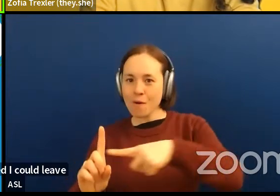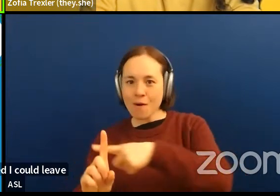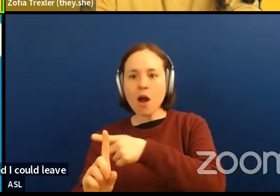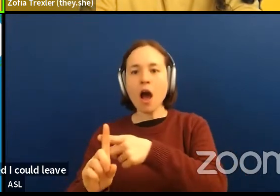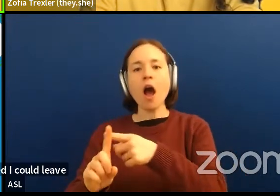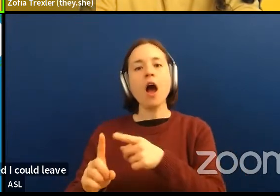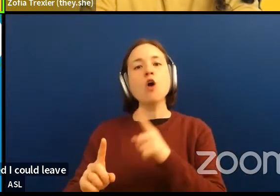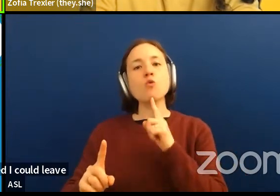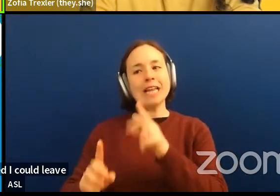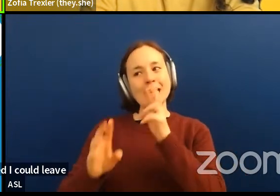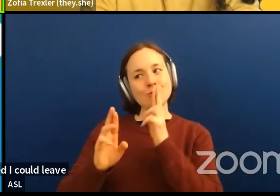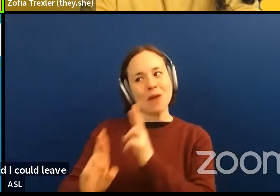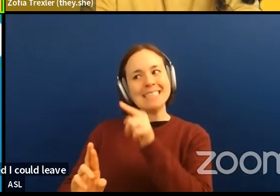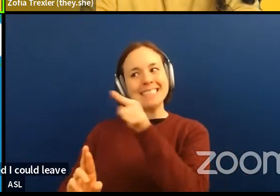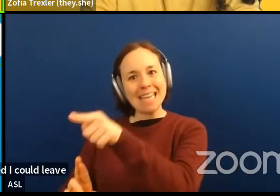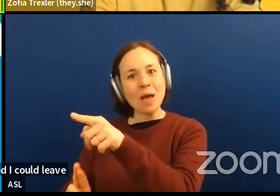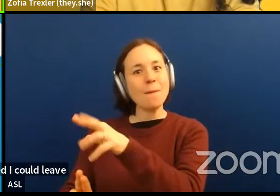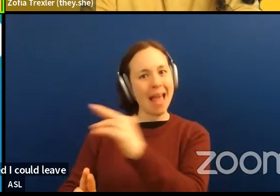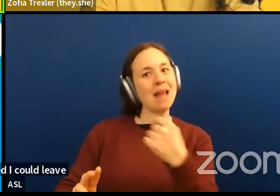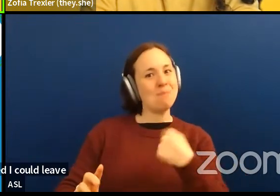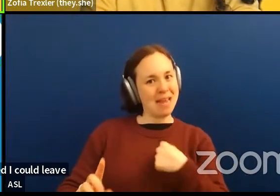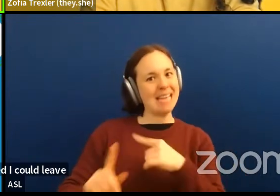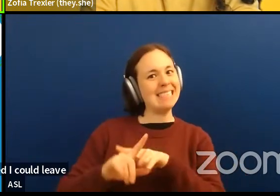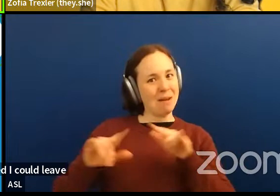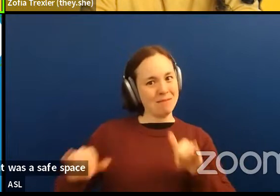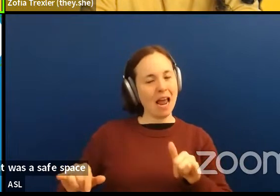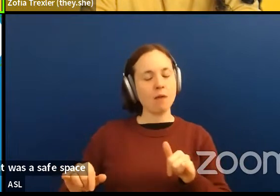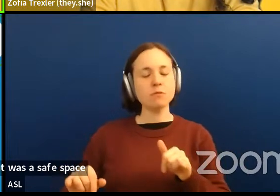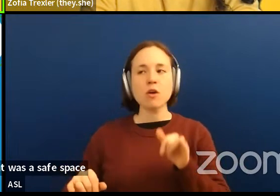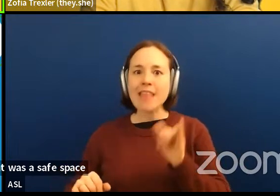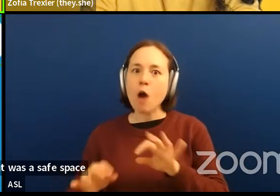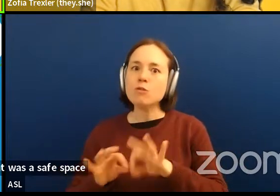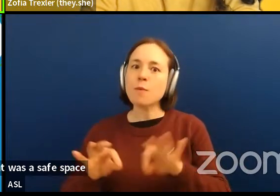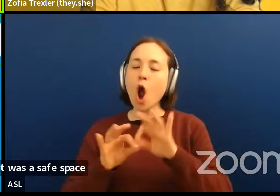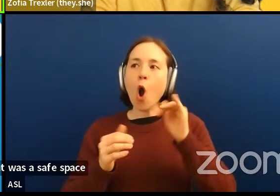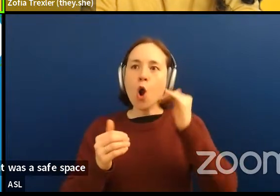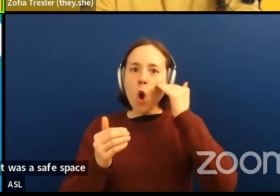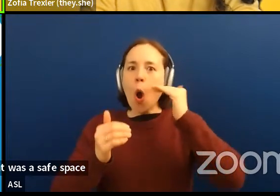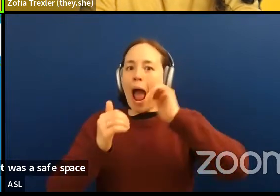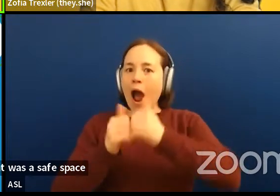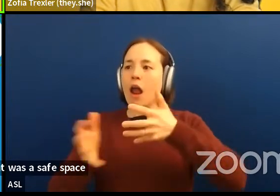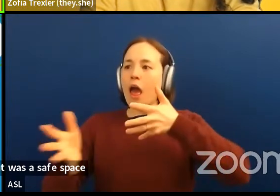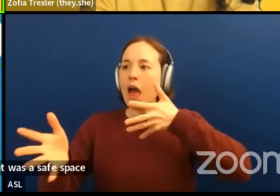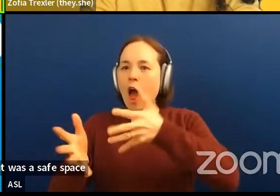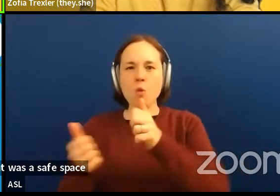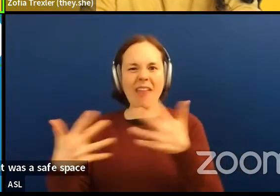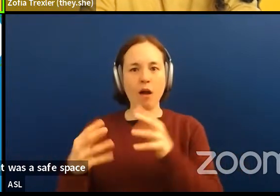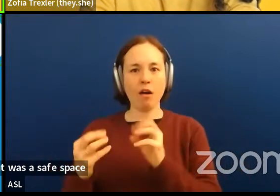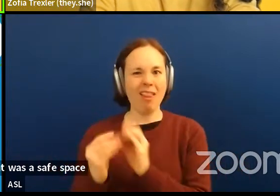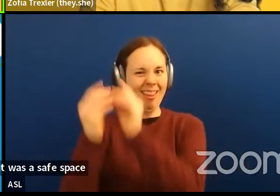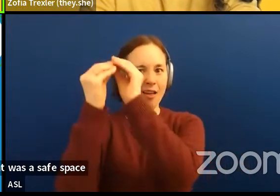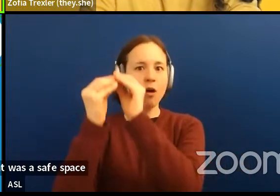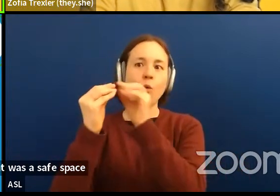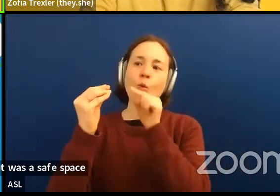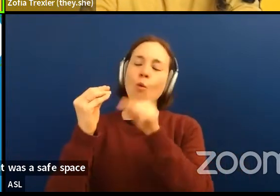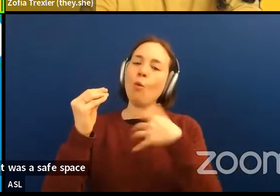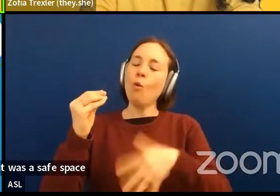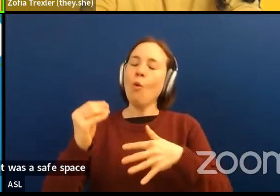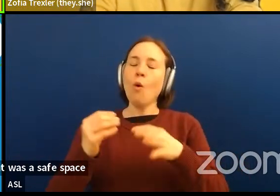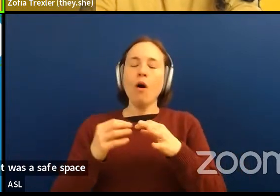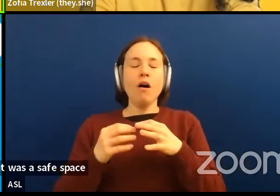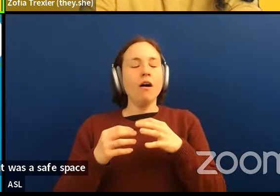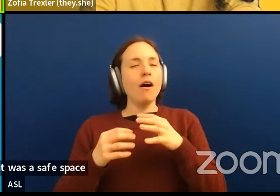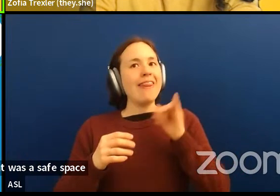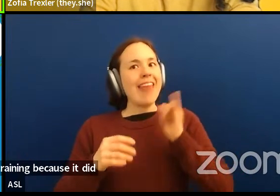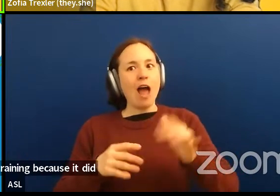I am speaking towards to. And that was a really cool training because it did help me like be able to learn a lot of